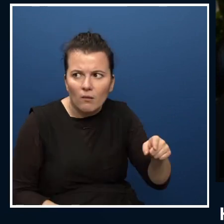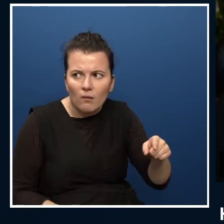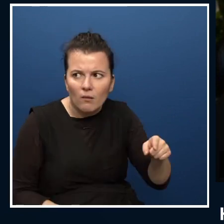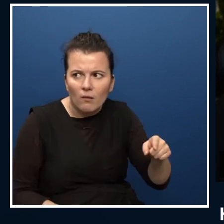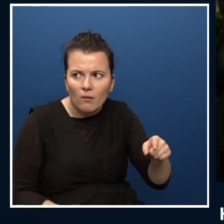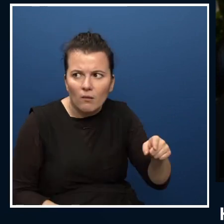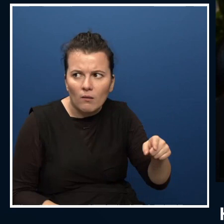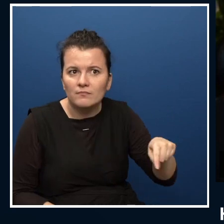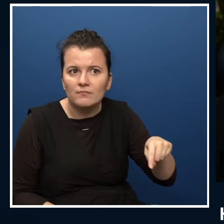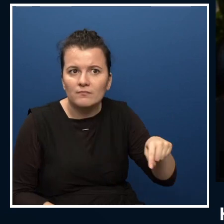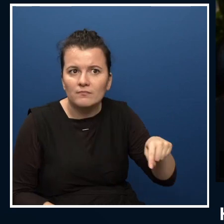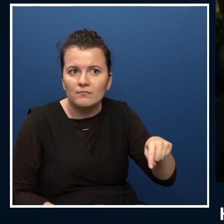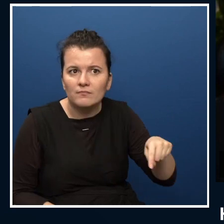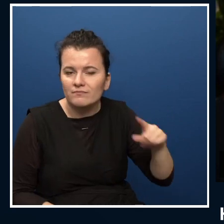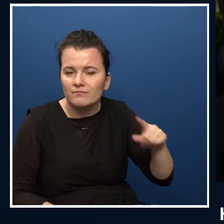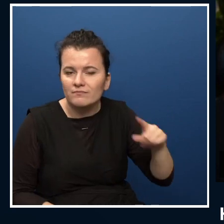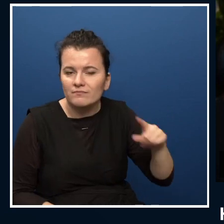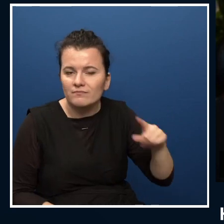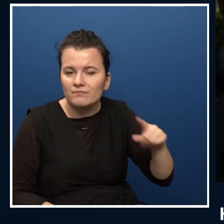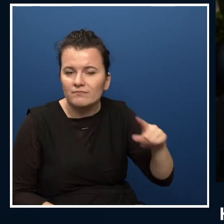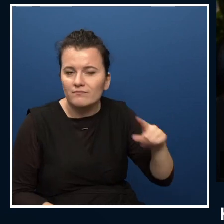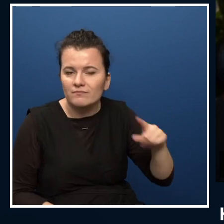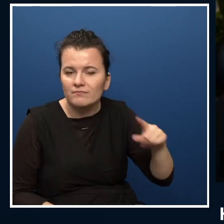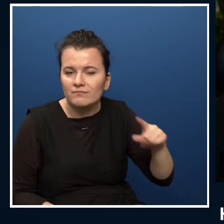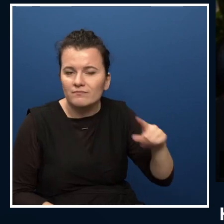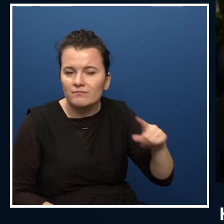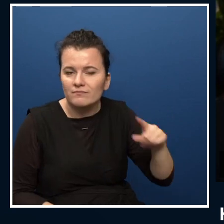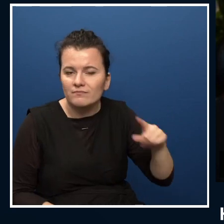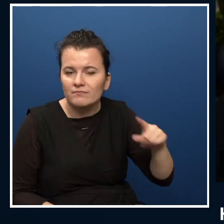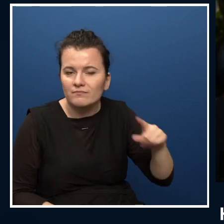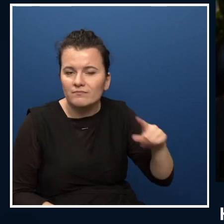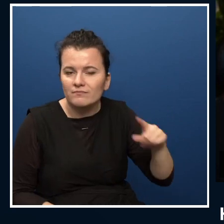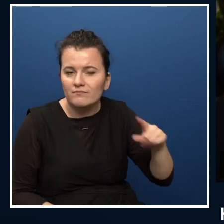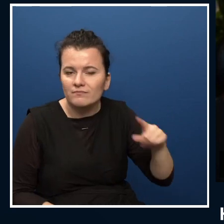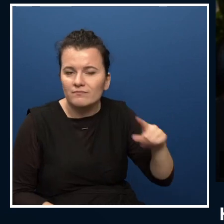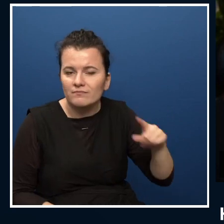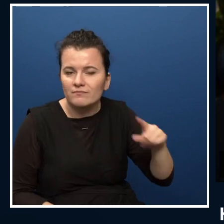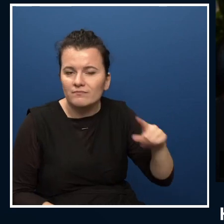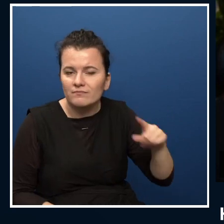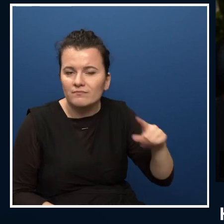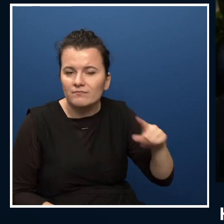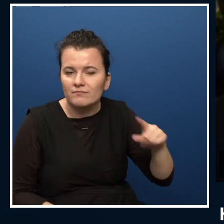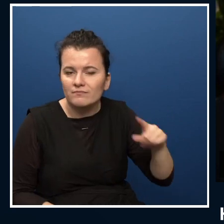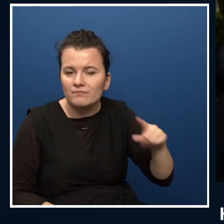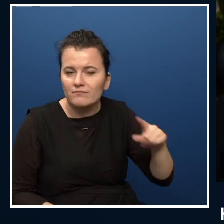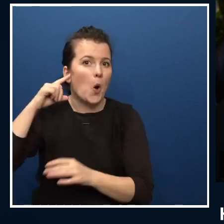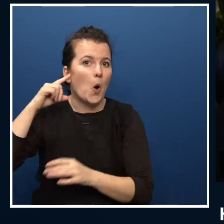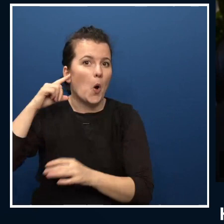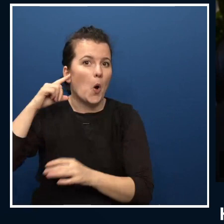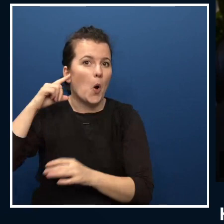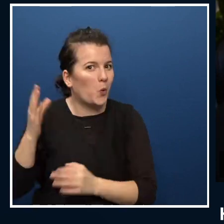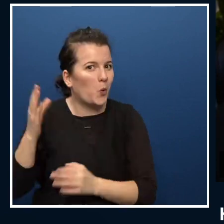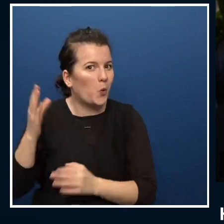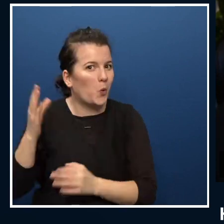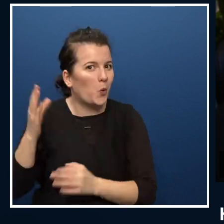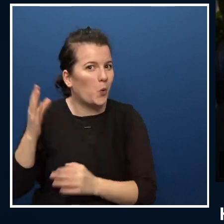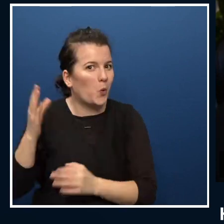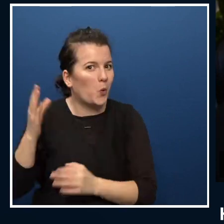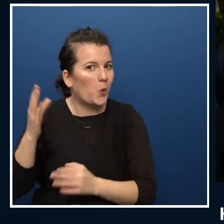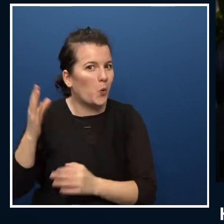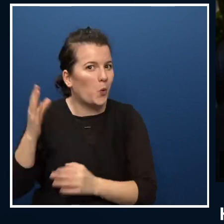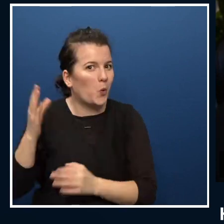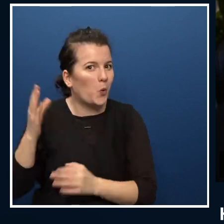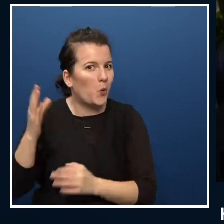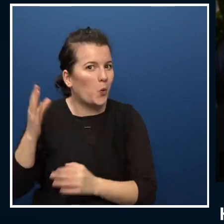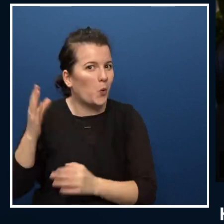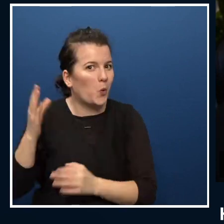With the cloud, of course, we can't do that. We can't visit that machine because it's actually distributed. So that